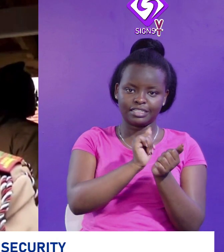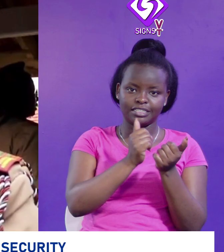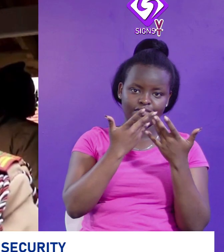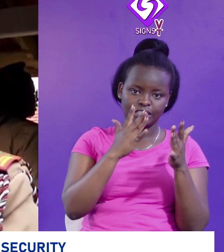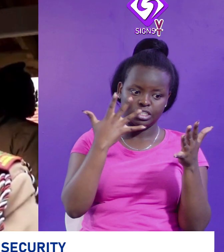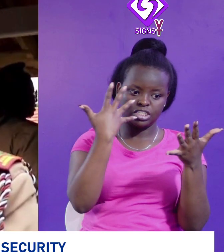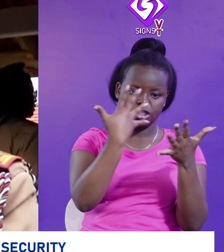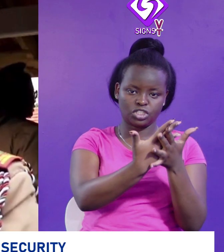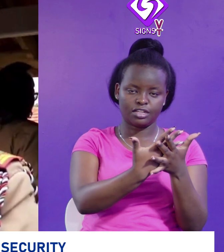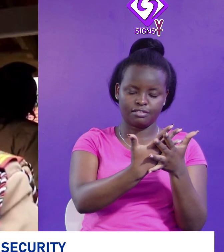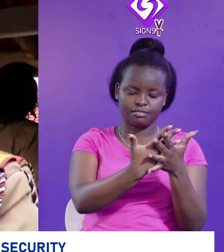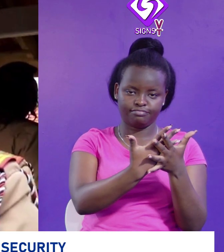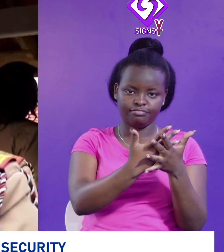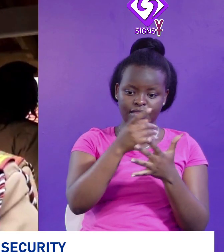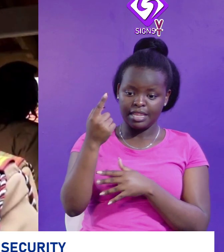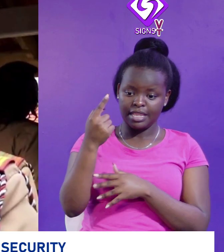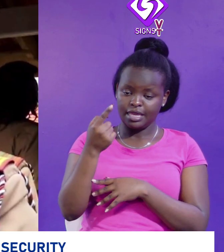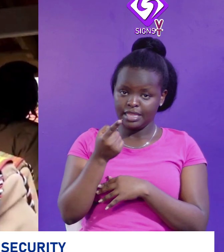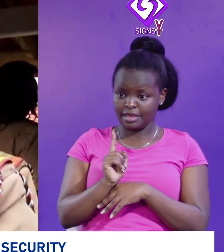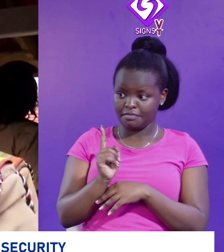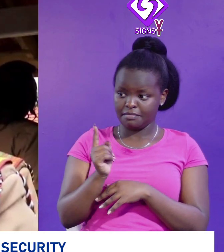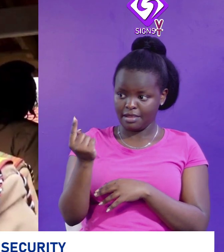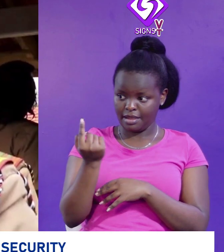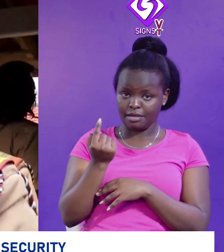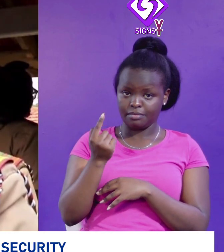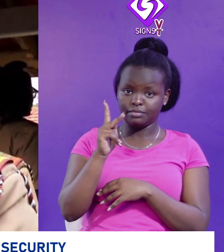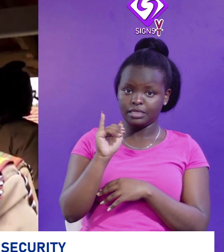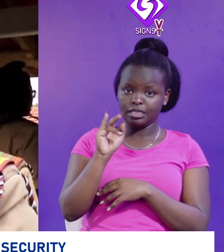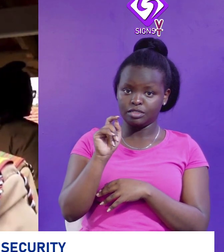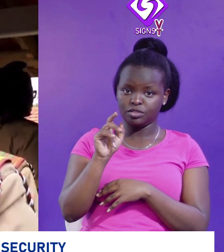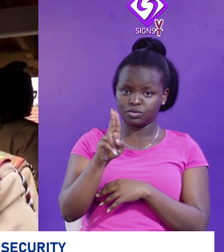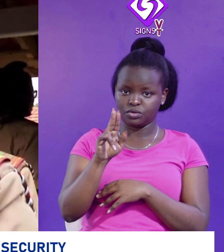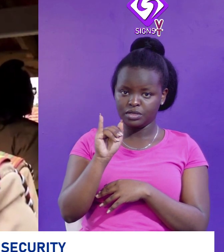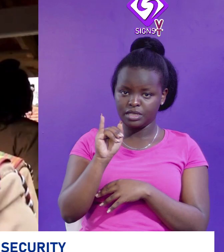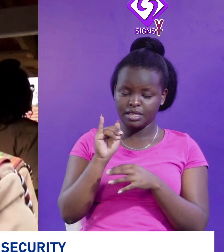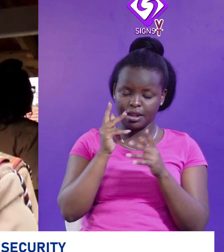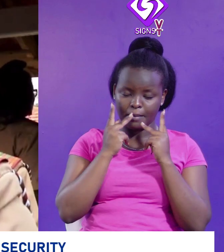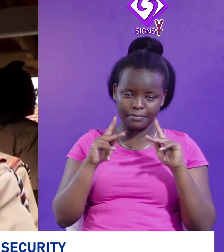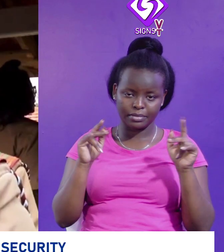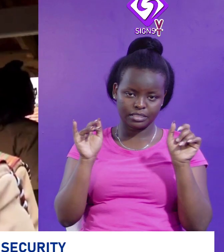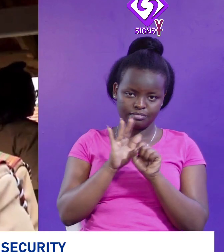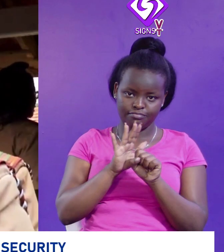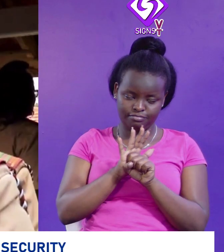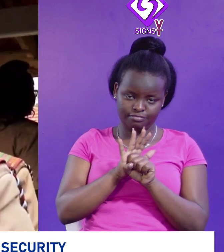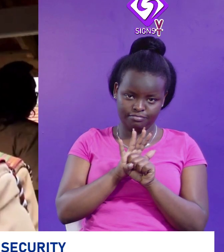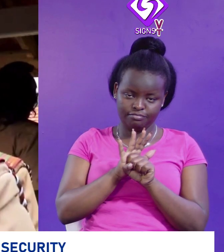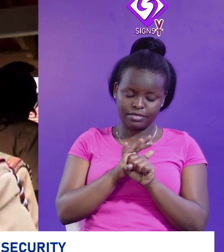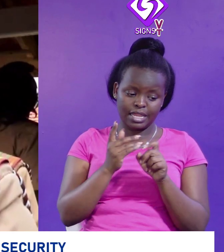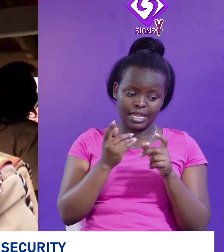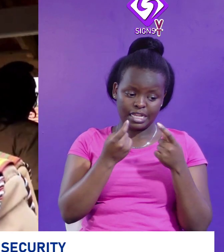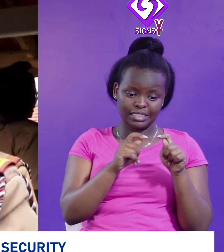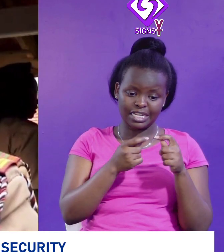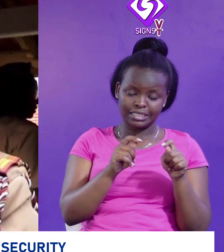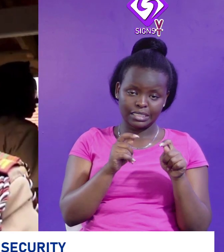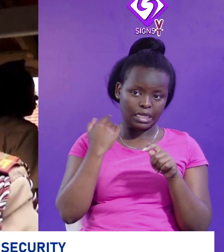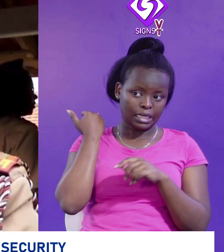jail. They should come to Kitui in peace, and they should not attempt to commit any